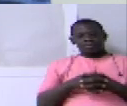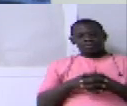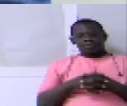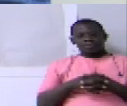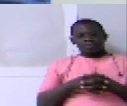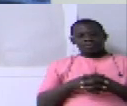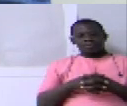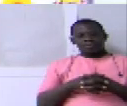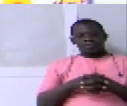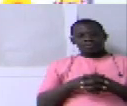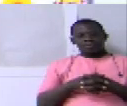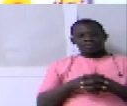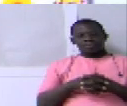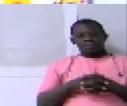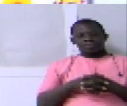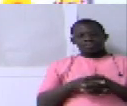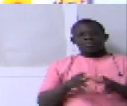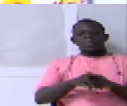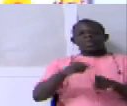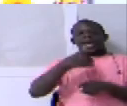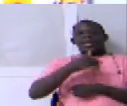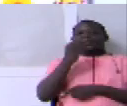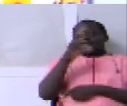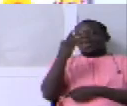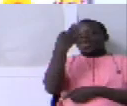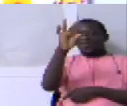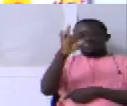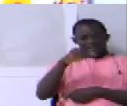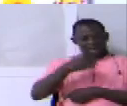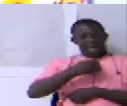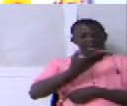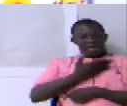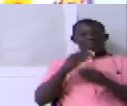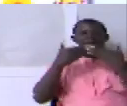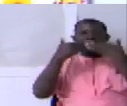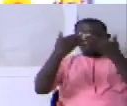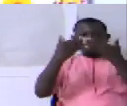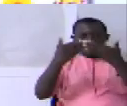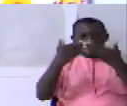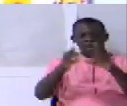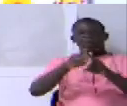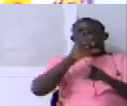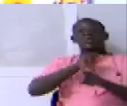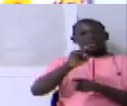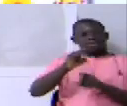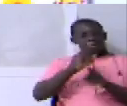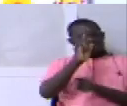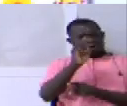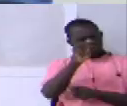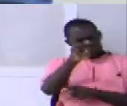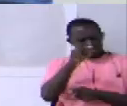said if I had informed him. But of course you did. He